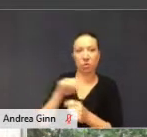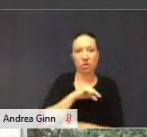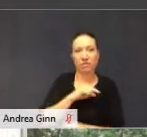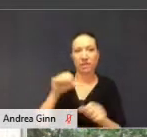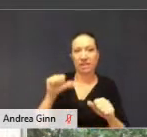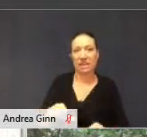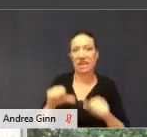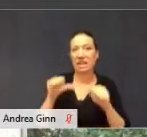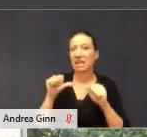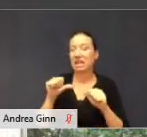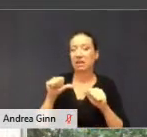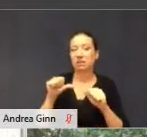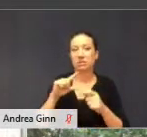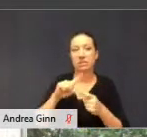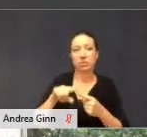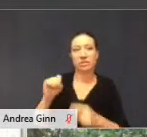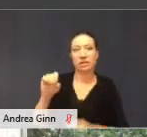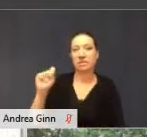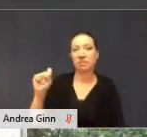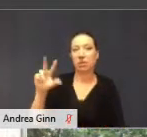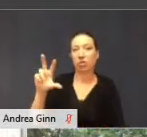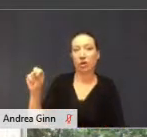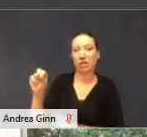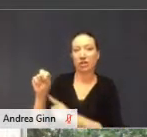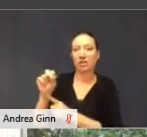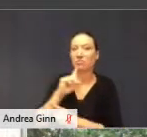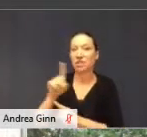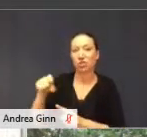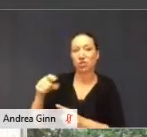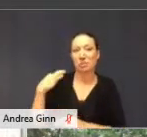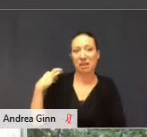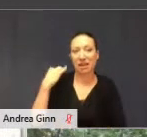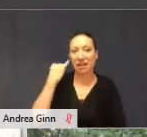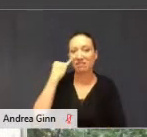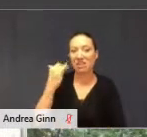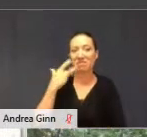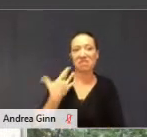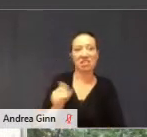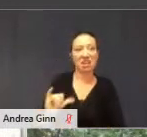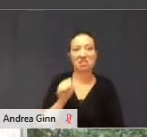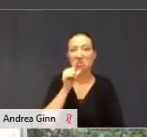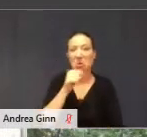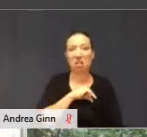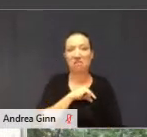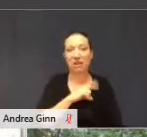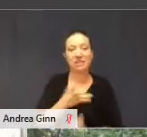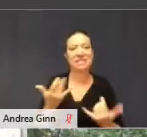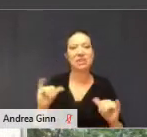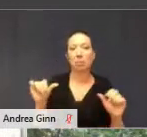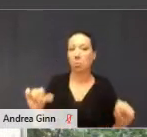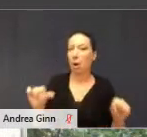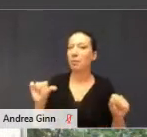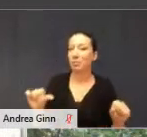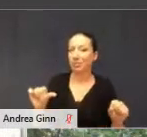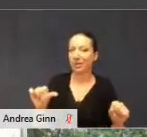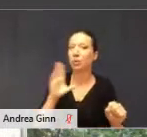really should apply no matter what. Even if they think they're not eligible, they likely are, and they should apply